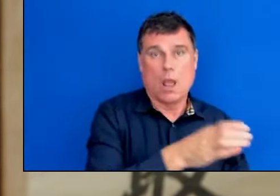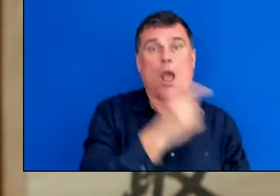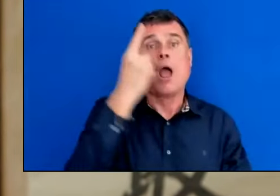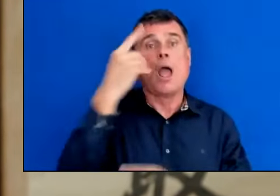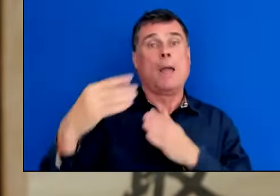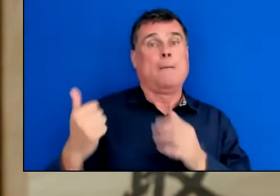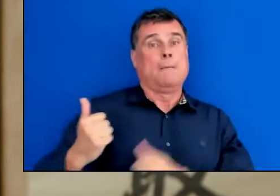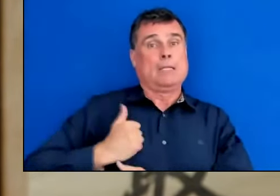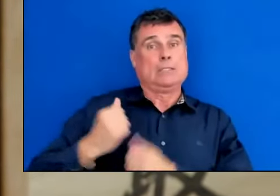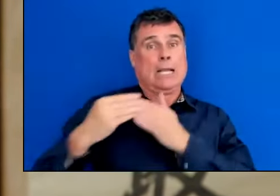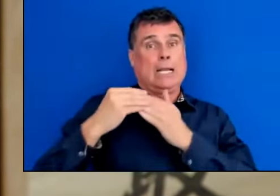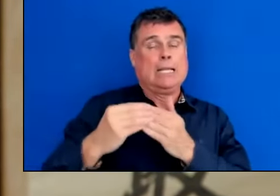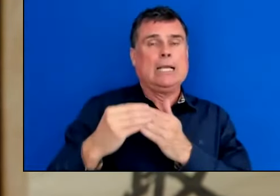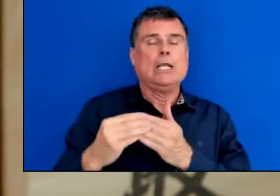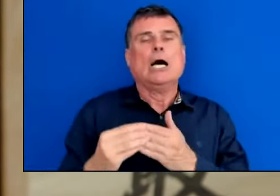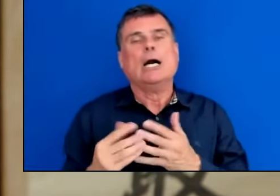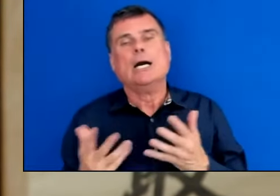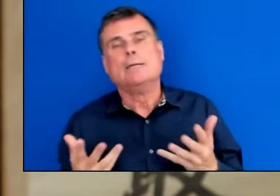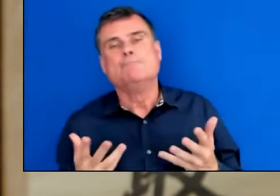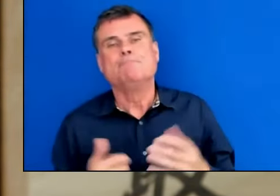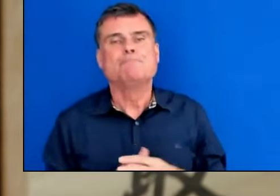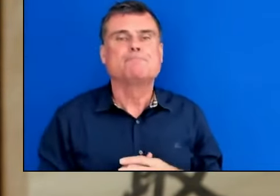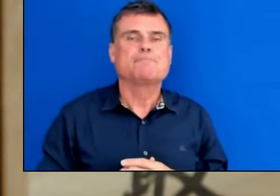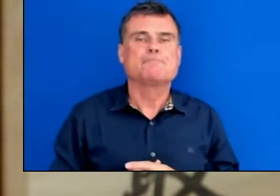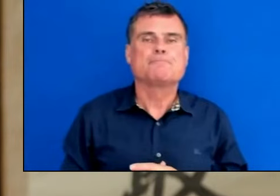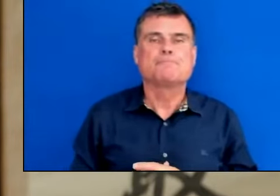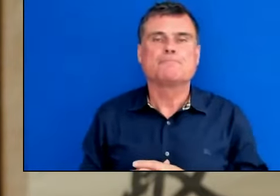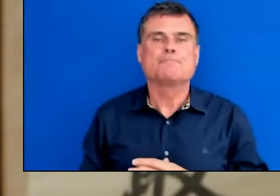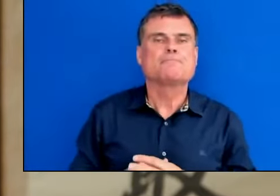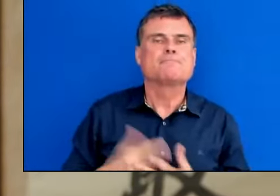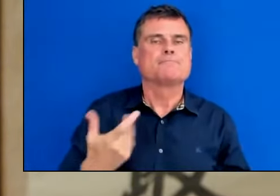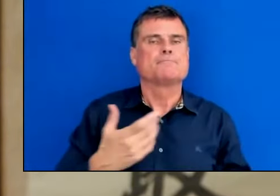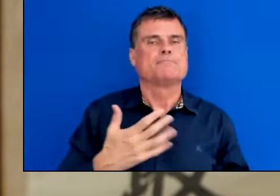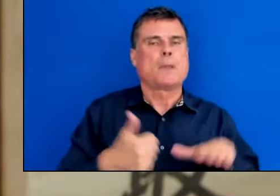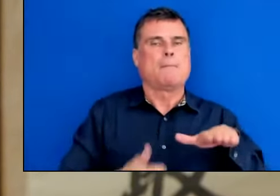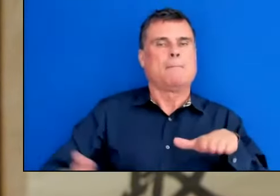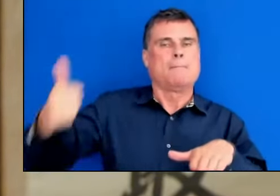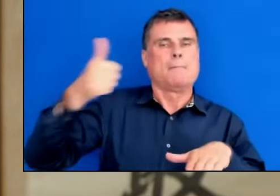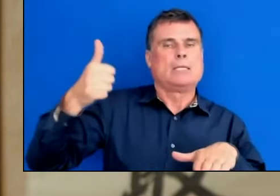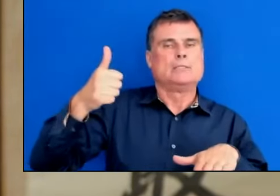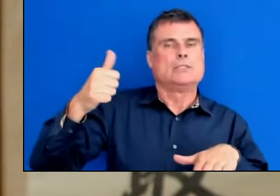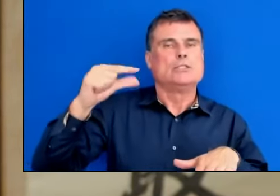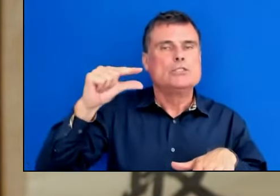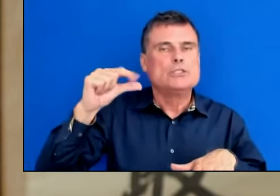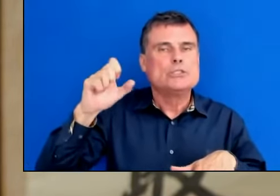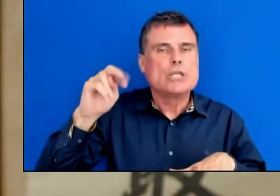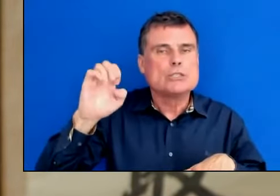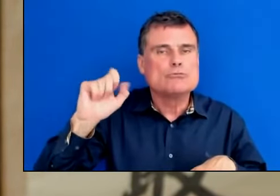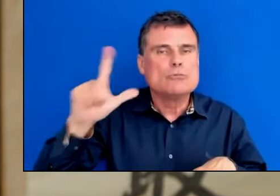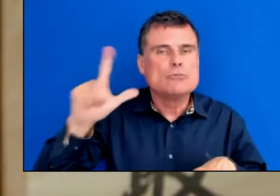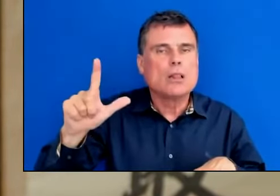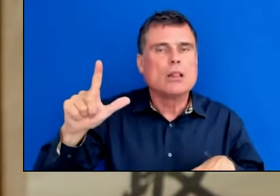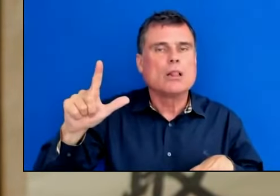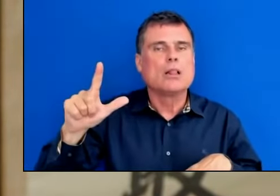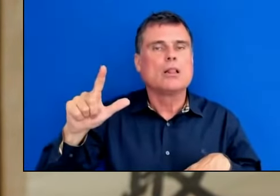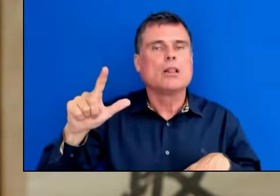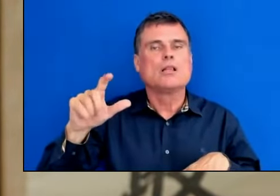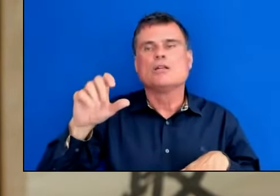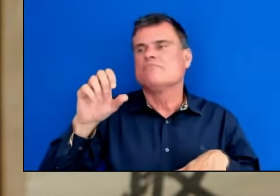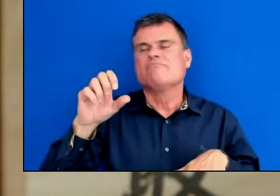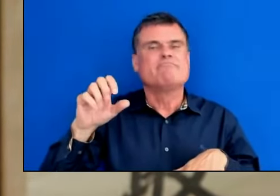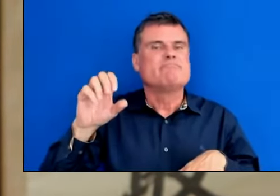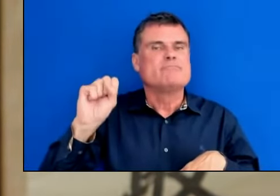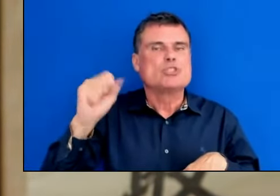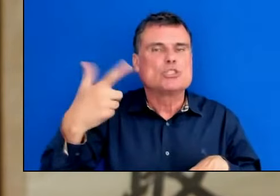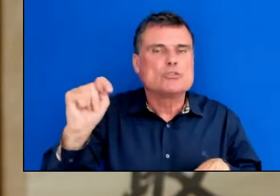military leaders such as Major General Kenneth Stewart, officials of